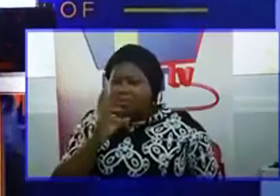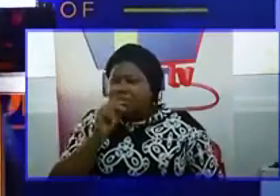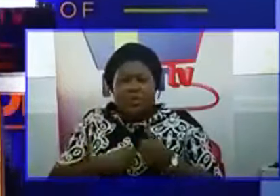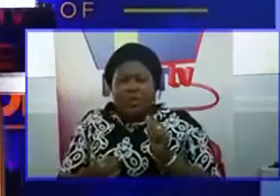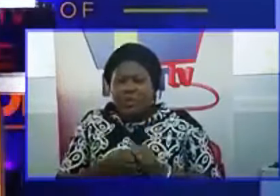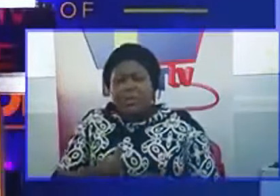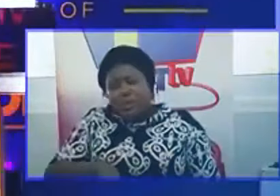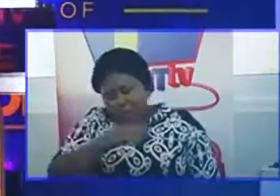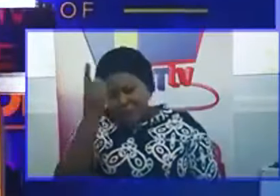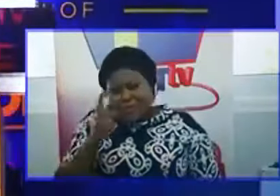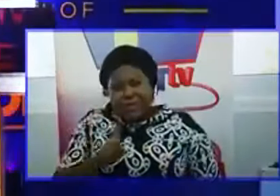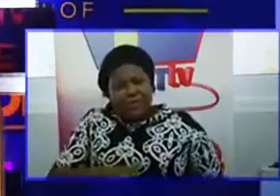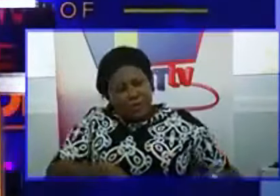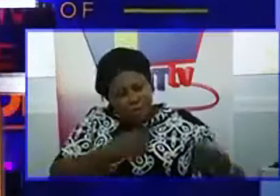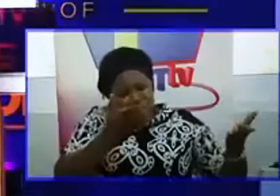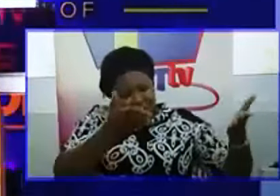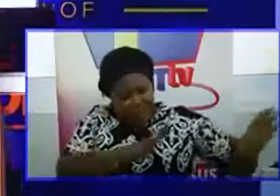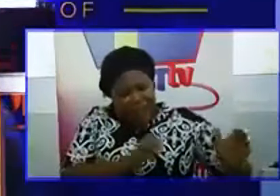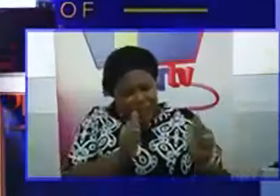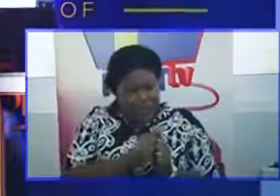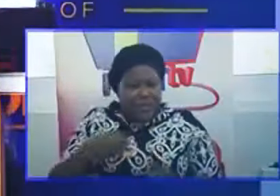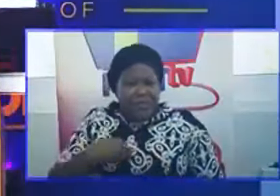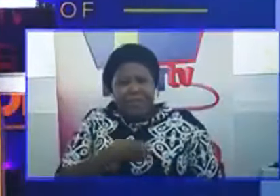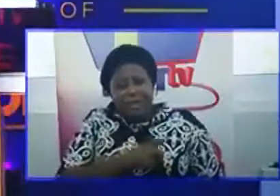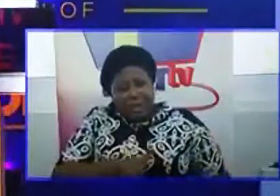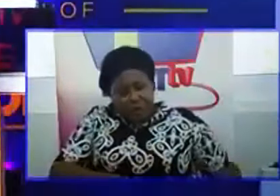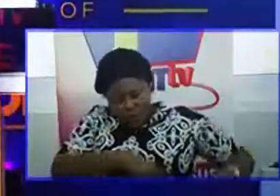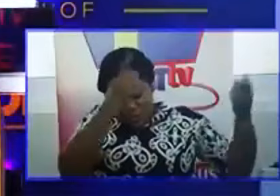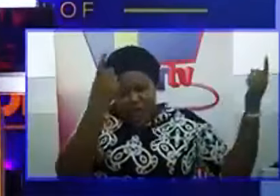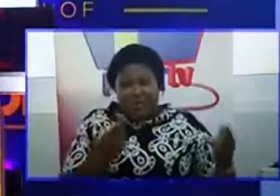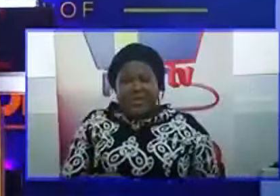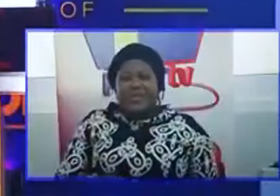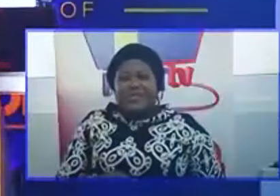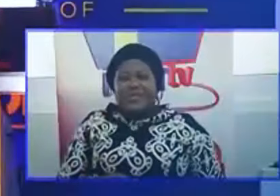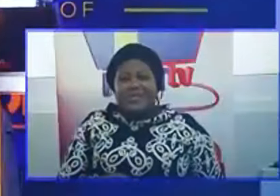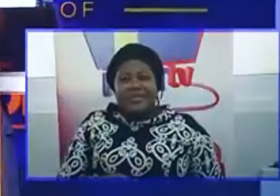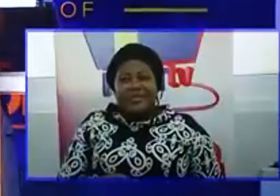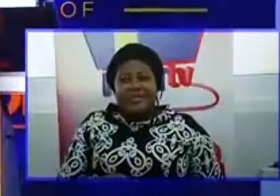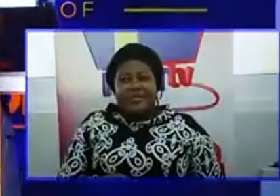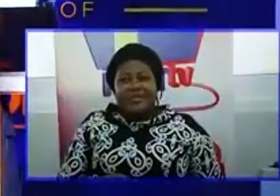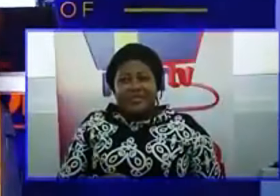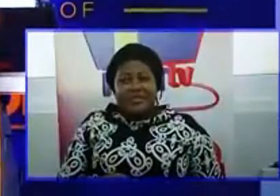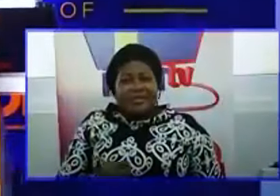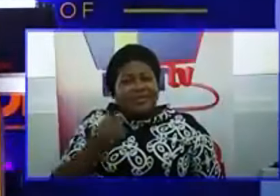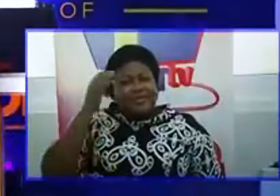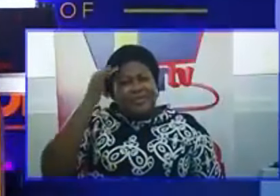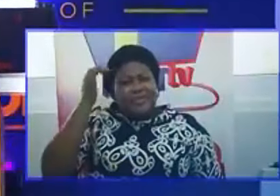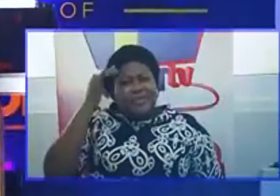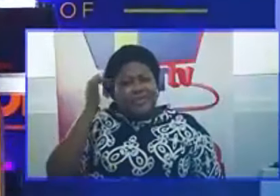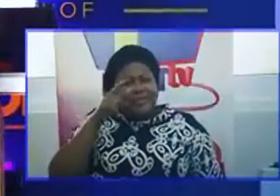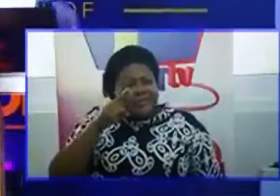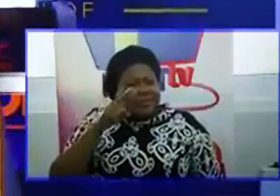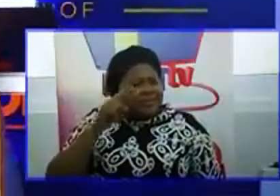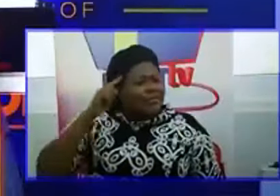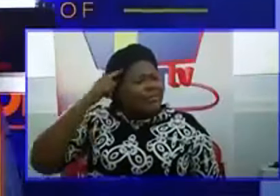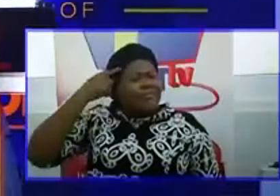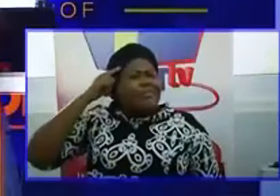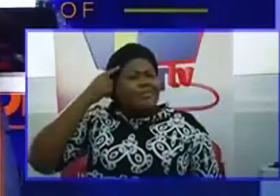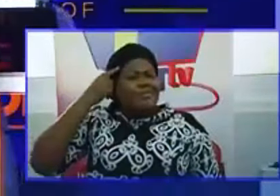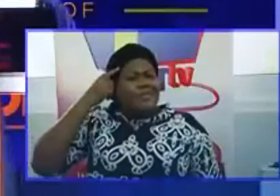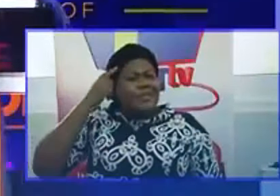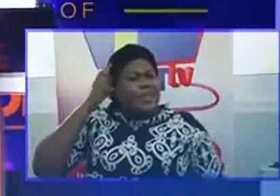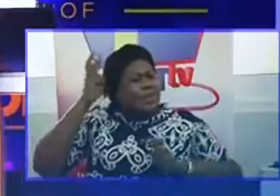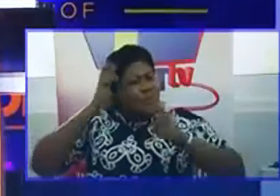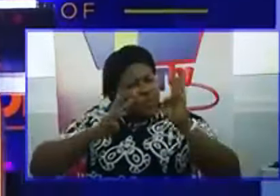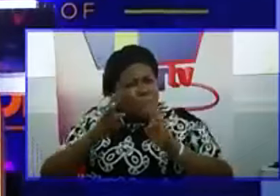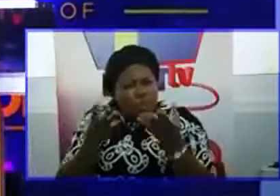go. Go and die together with him. You see, here I am, I'm concerned. But my health